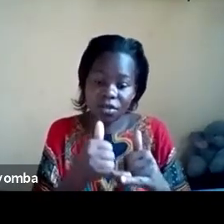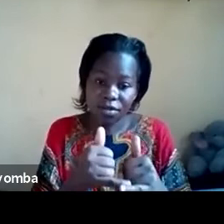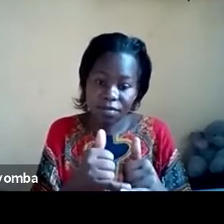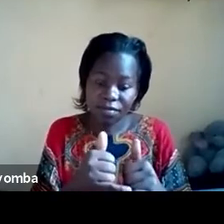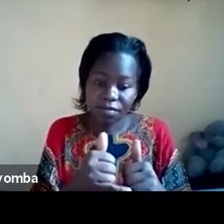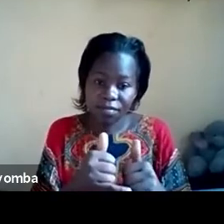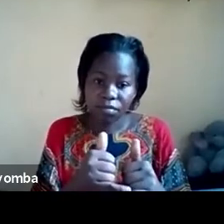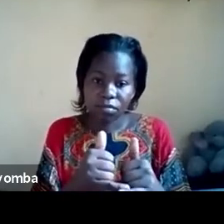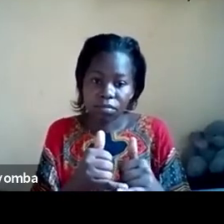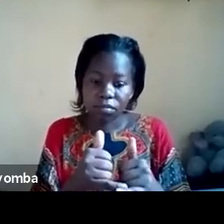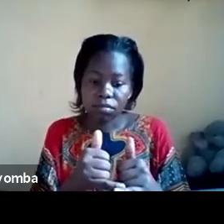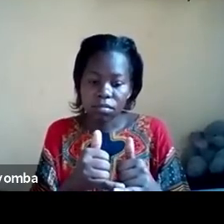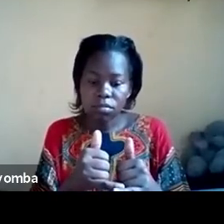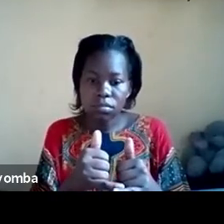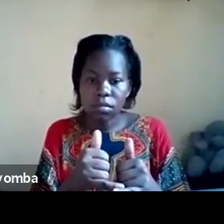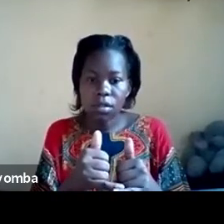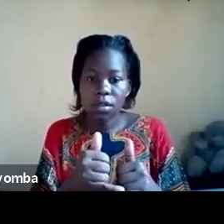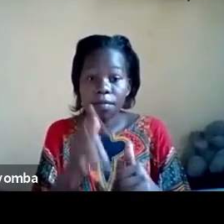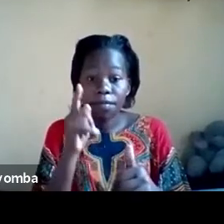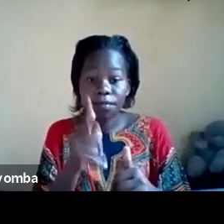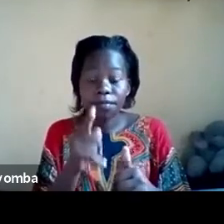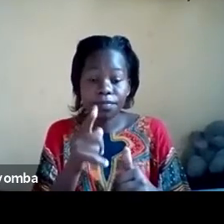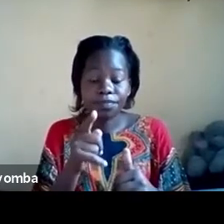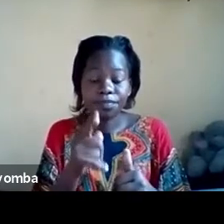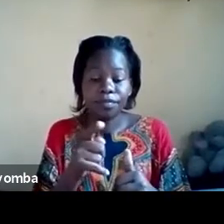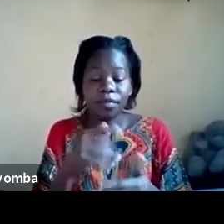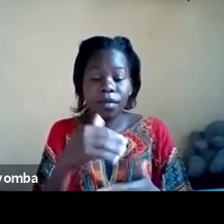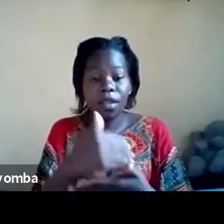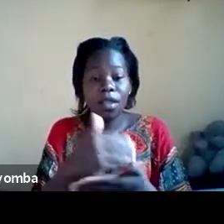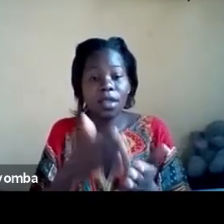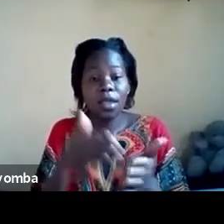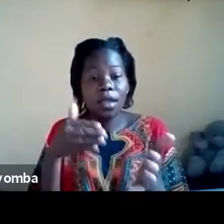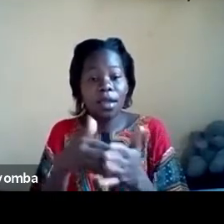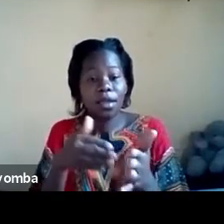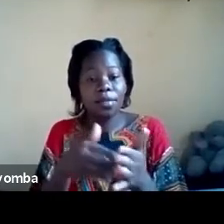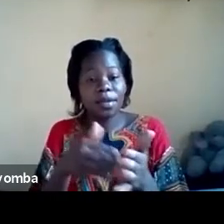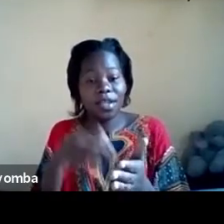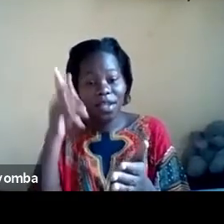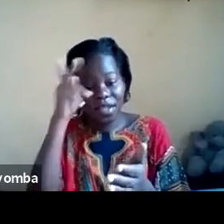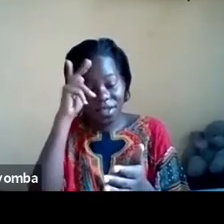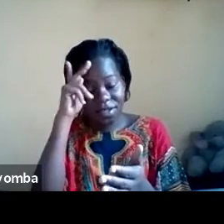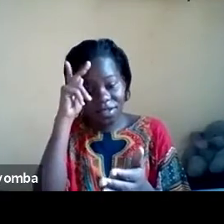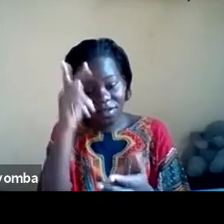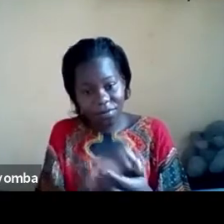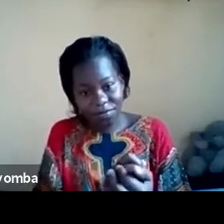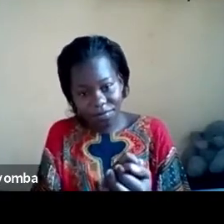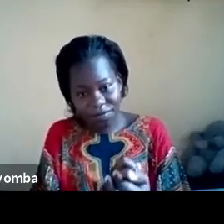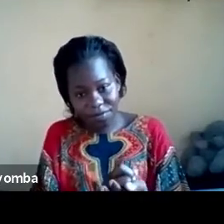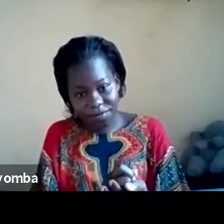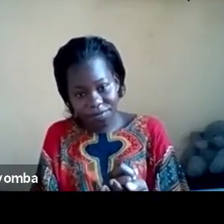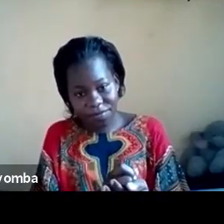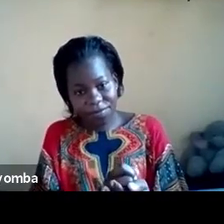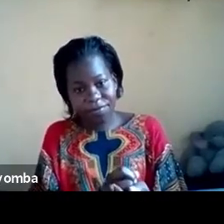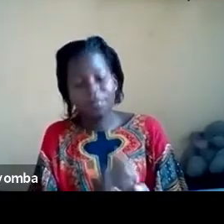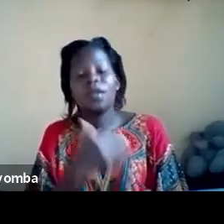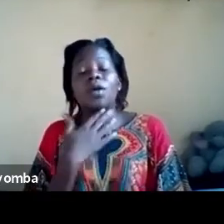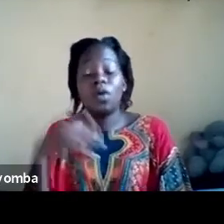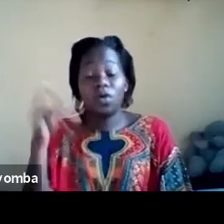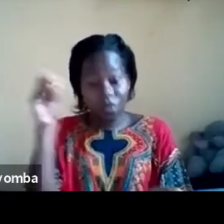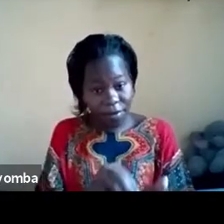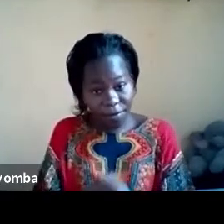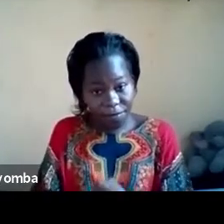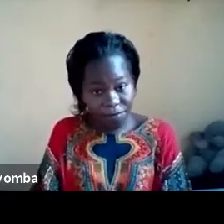the sectors that have limited skill sets. I want to repeat that, that